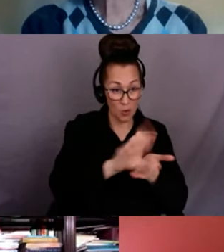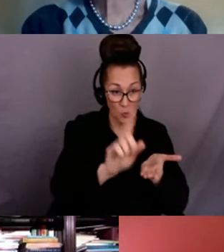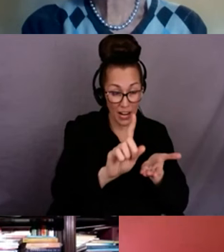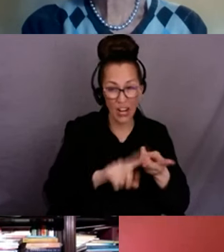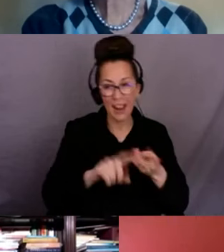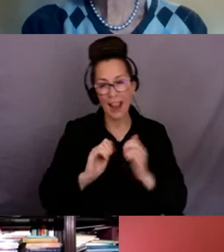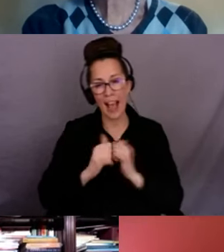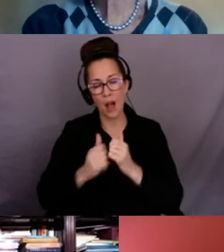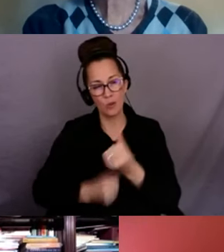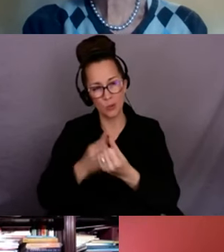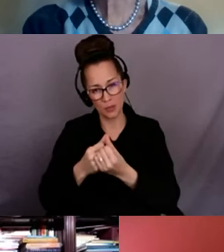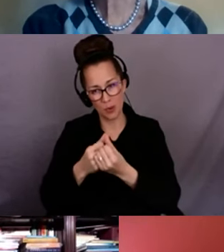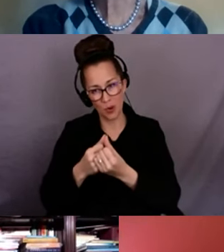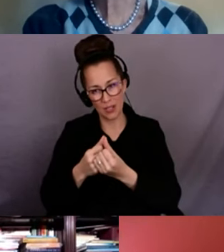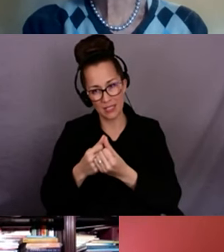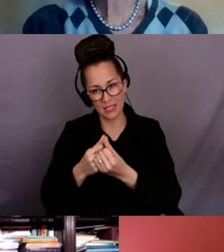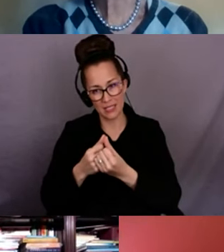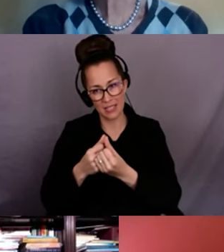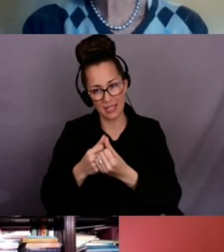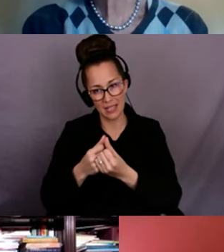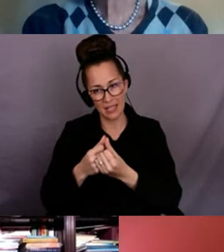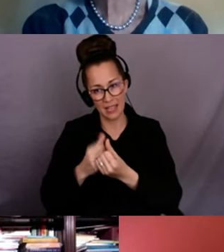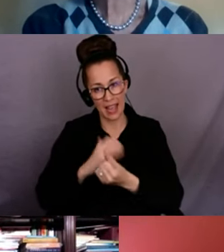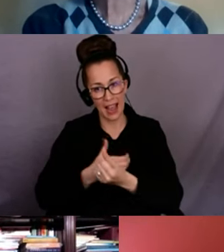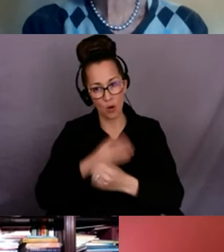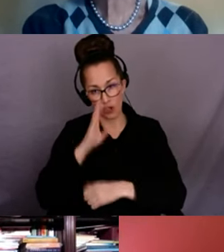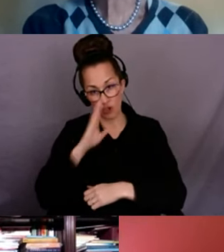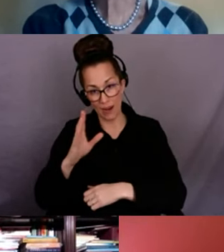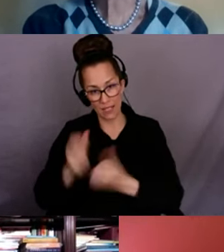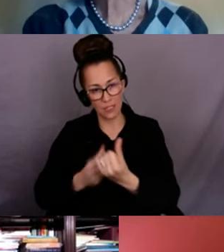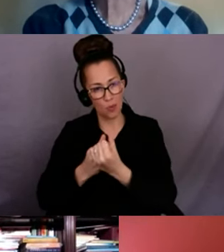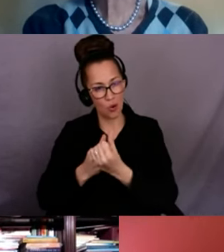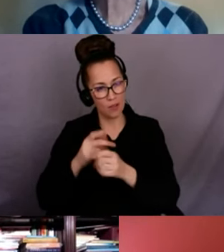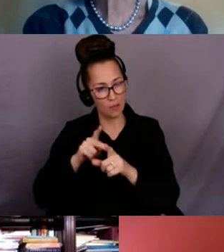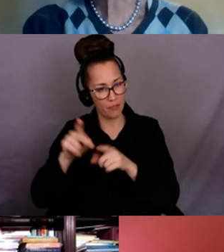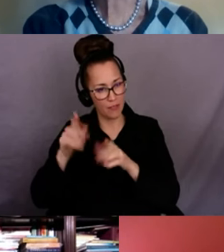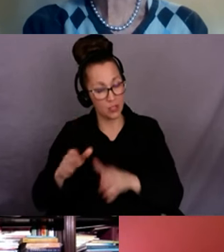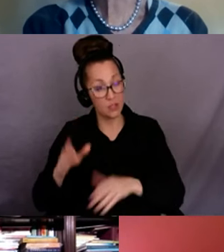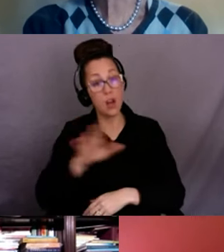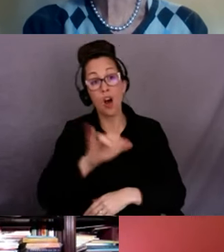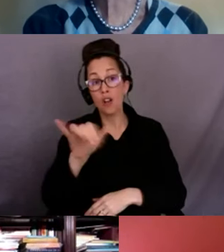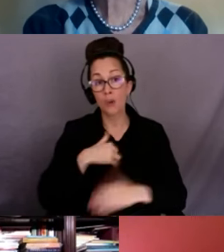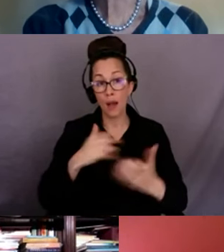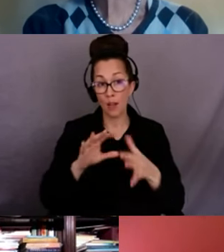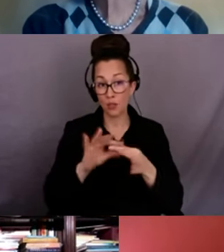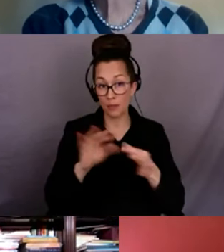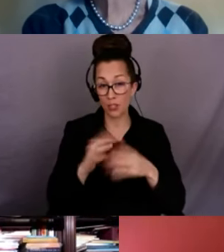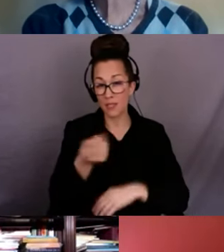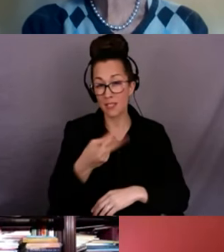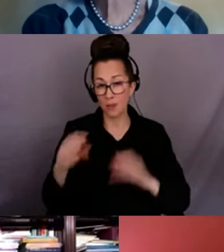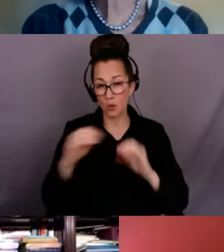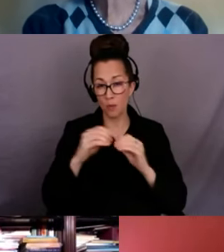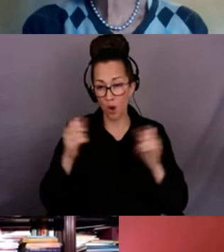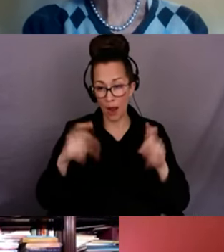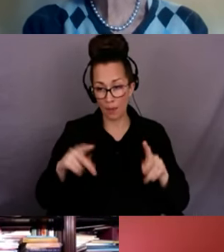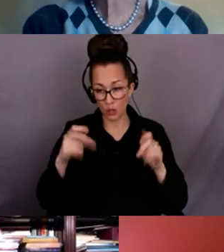looking to support, at least from a financial perspective, our direct support professionals. I would want to also mention that there are a few other opportunities.